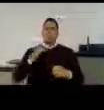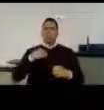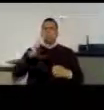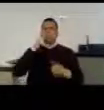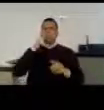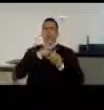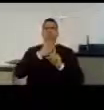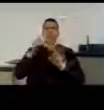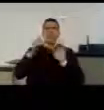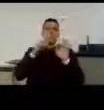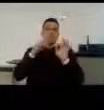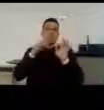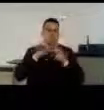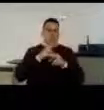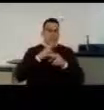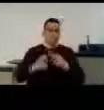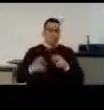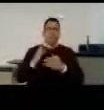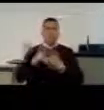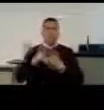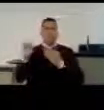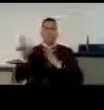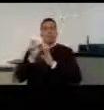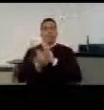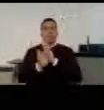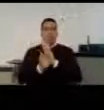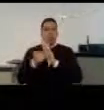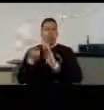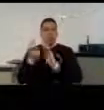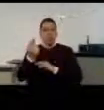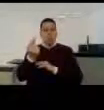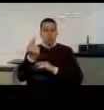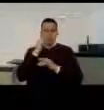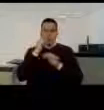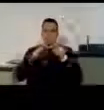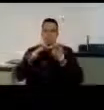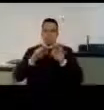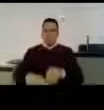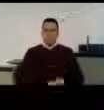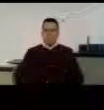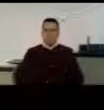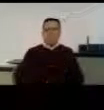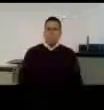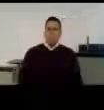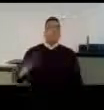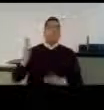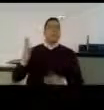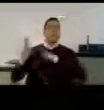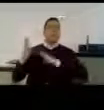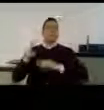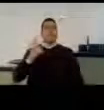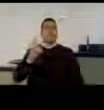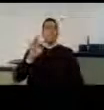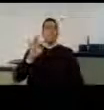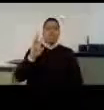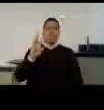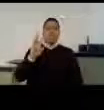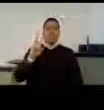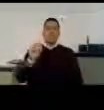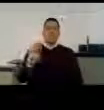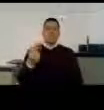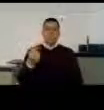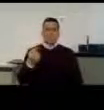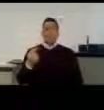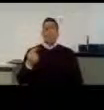those pieces of legislation are, if I could have the next slide. So going back to the